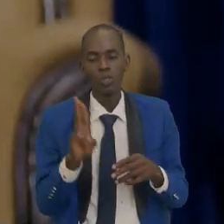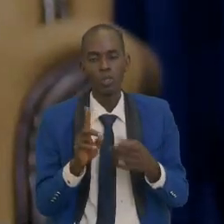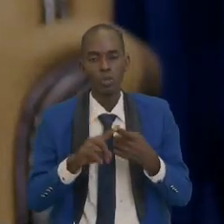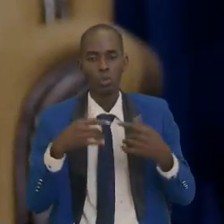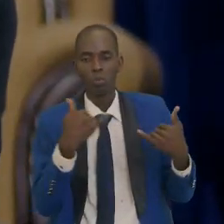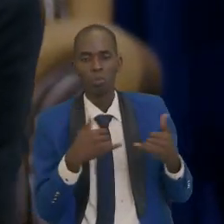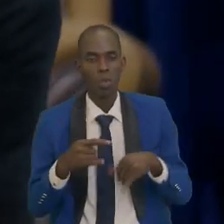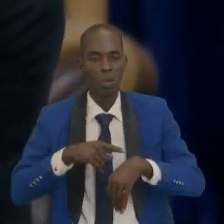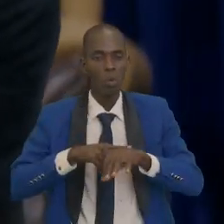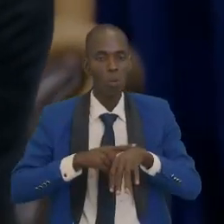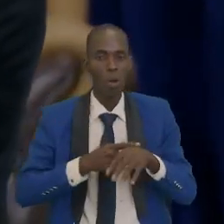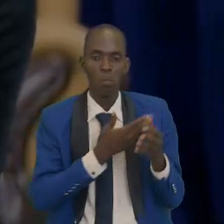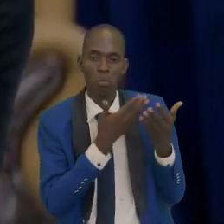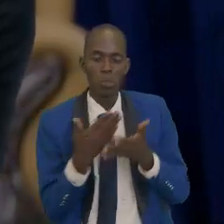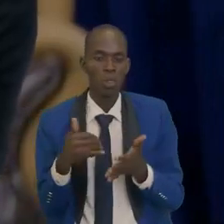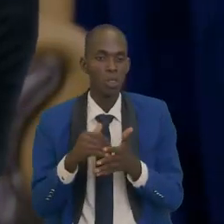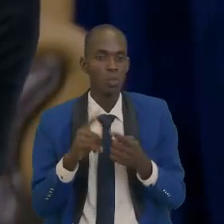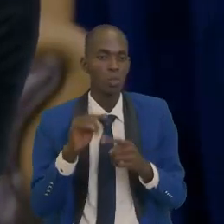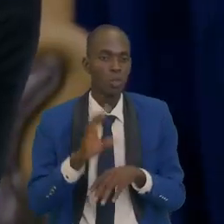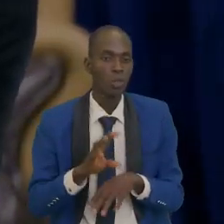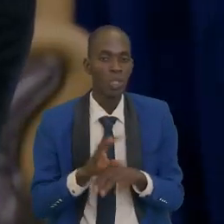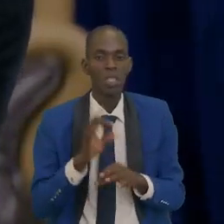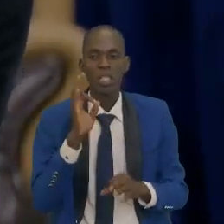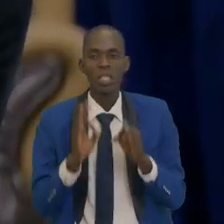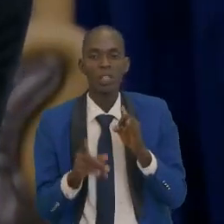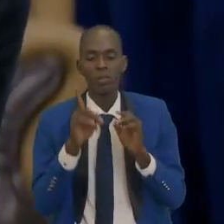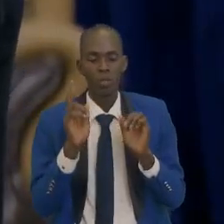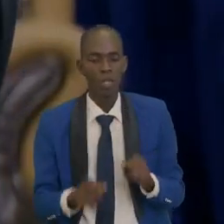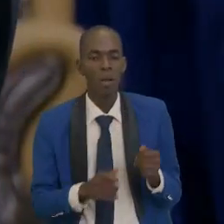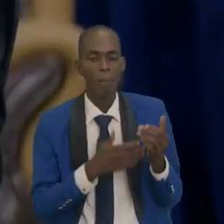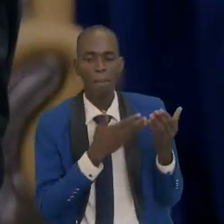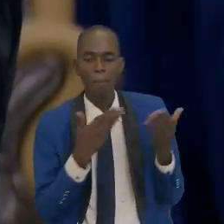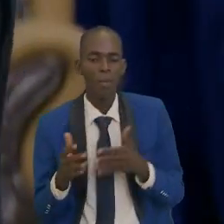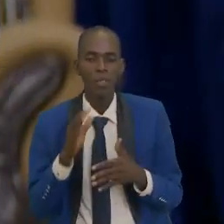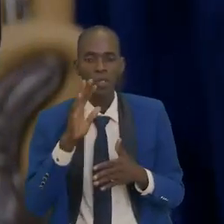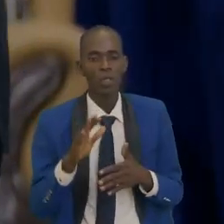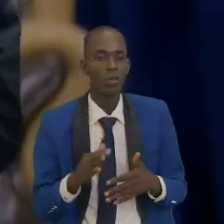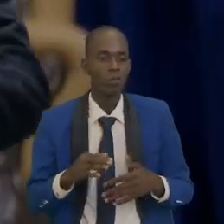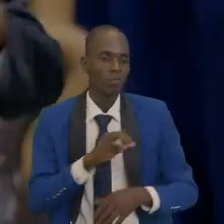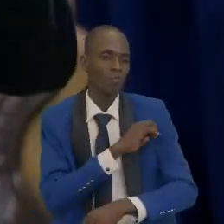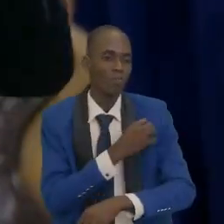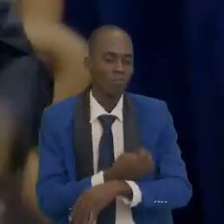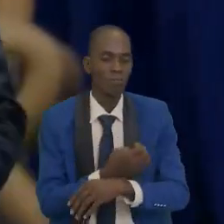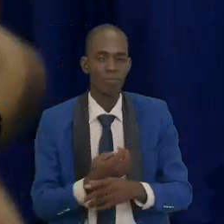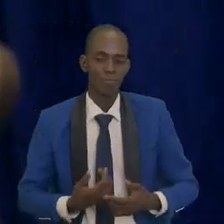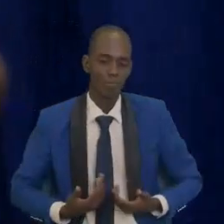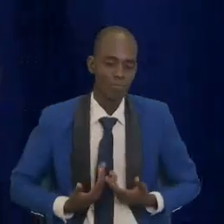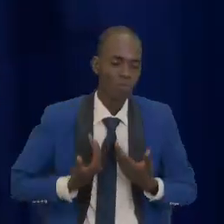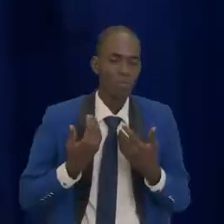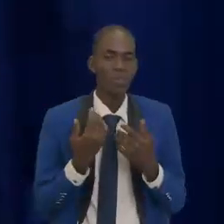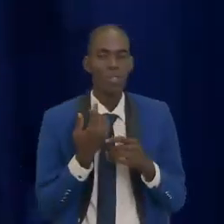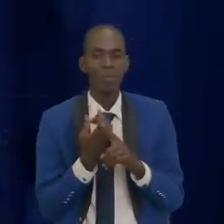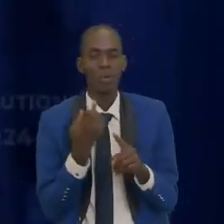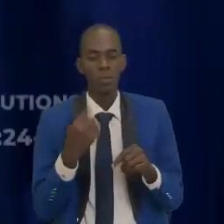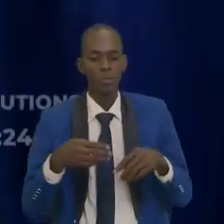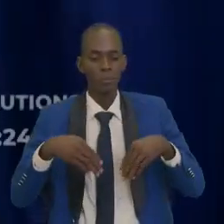if we can bring the energy and the Zeal and the passion we have in the market and bring that back